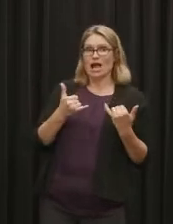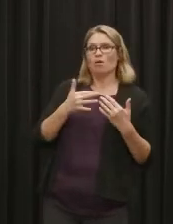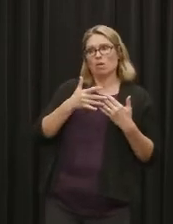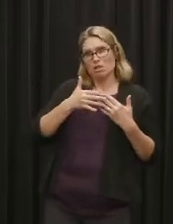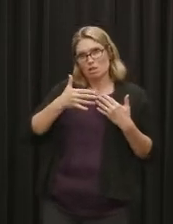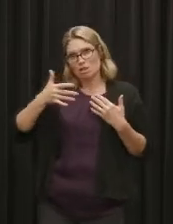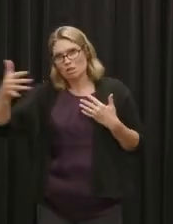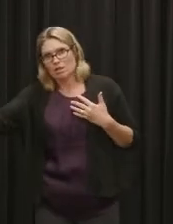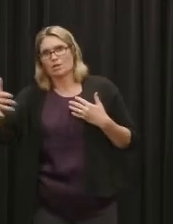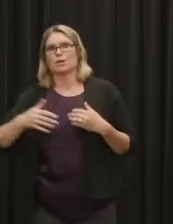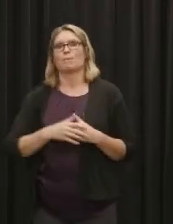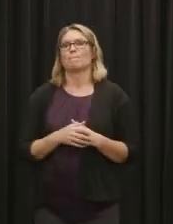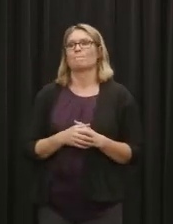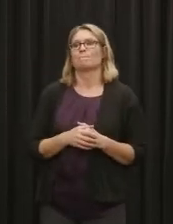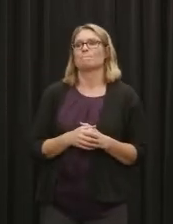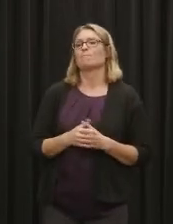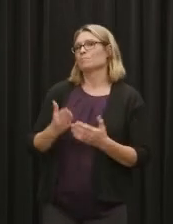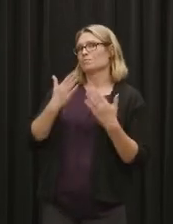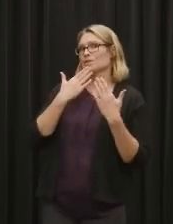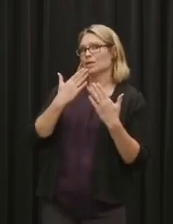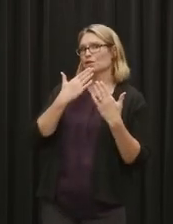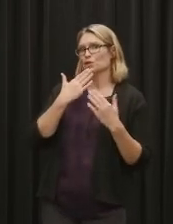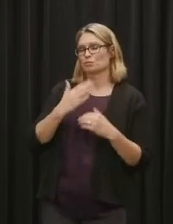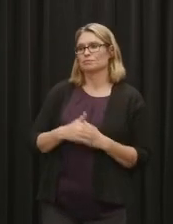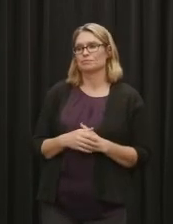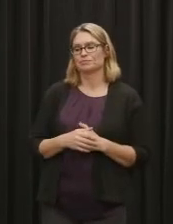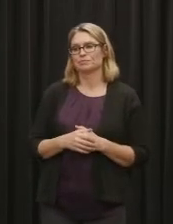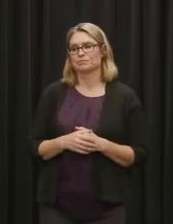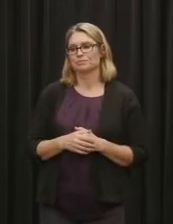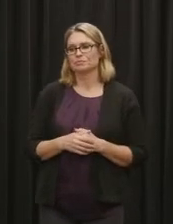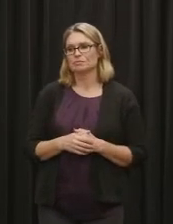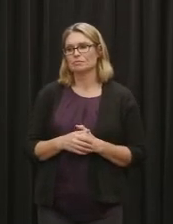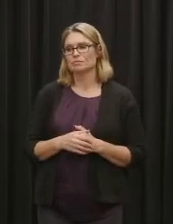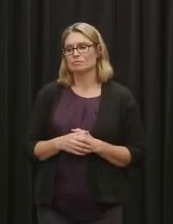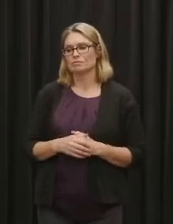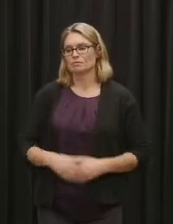Thank you. Thank you, Mr. DeLong. Alexandre Boudreau, l'Acadie Nouvelle.